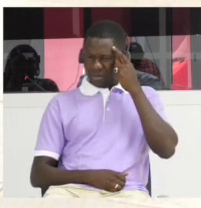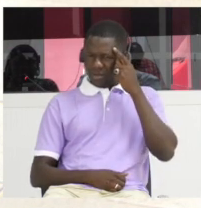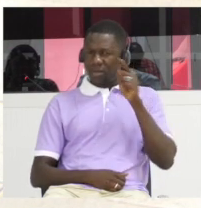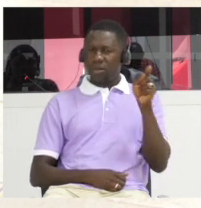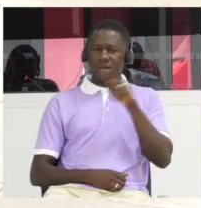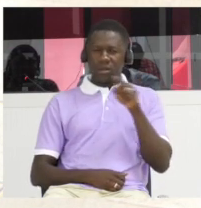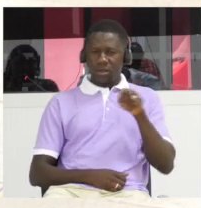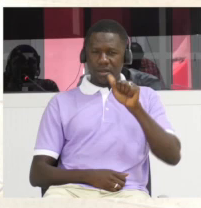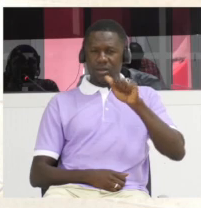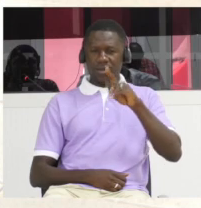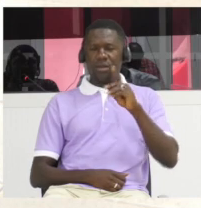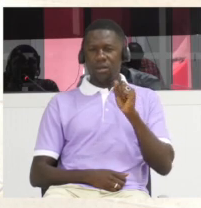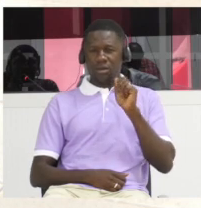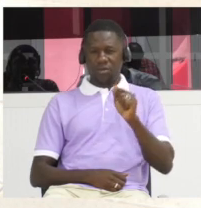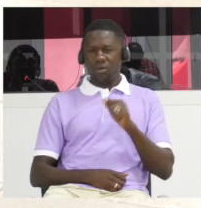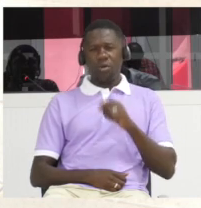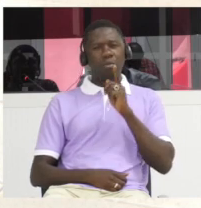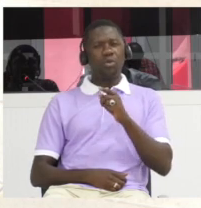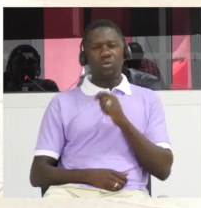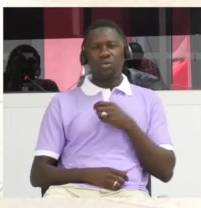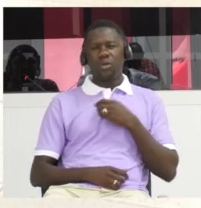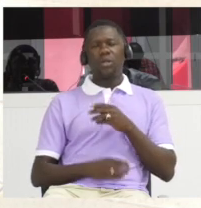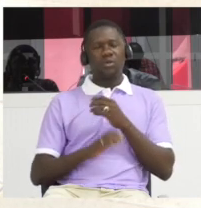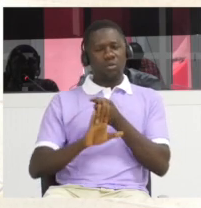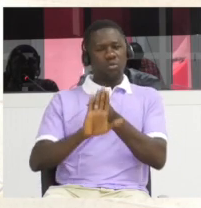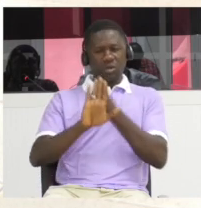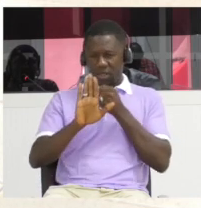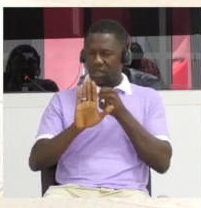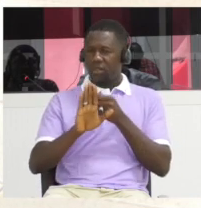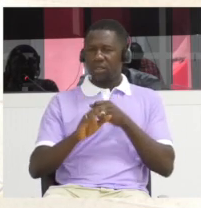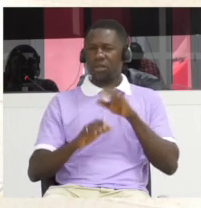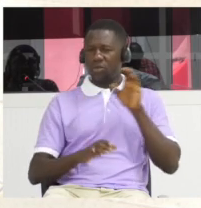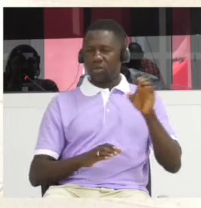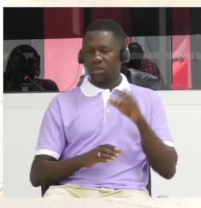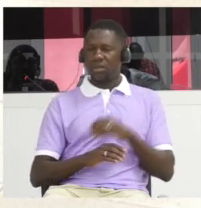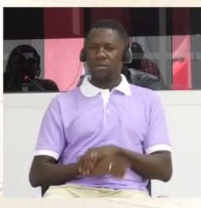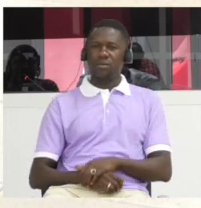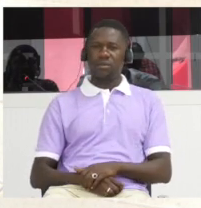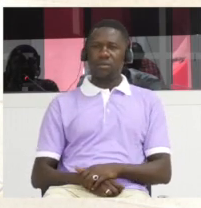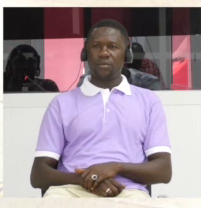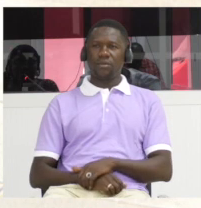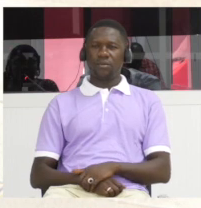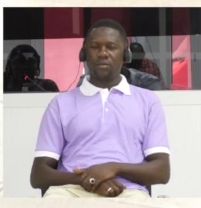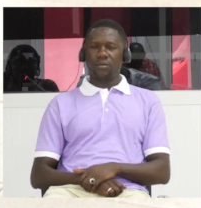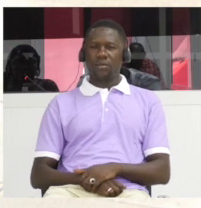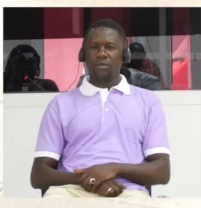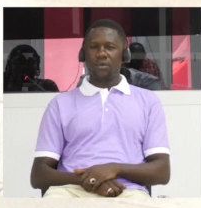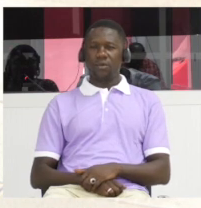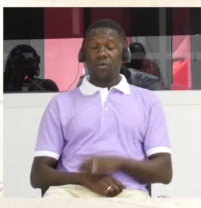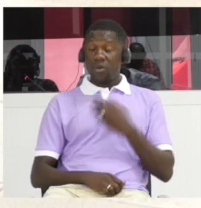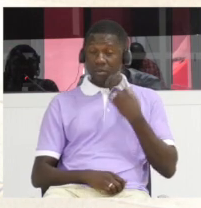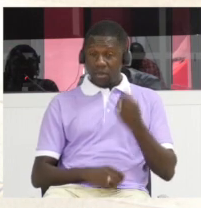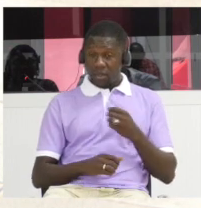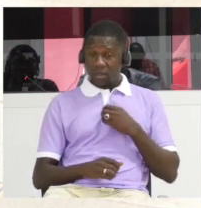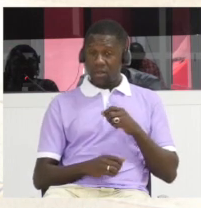an obstacle to an easy takeover of the country. Could have been or was, which is the position? No, because by the